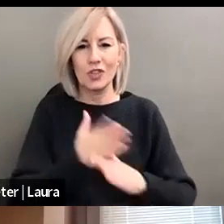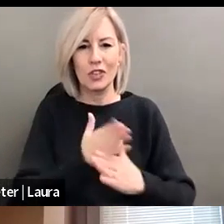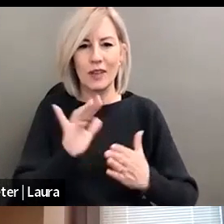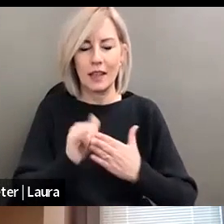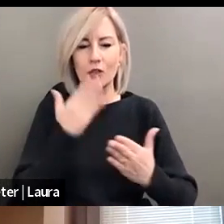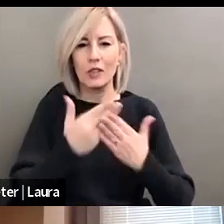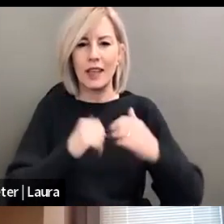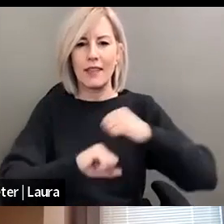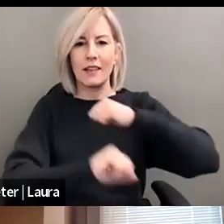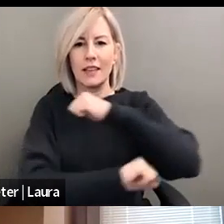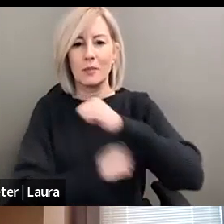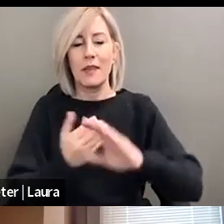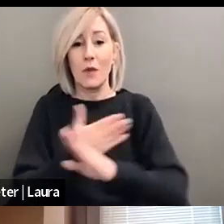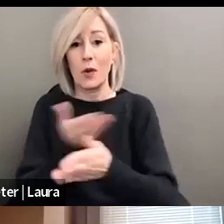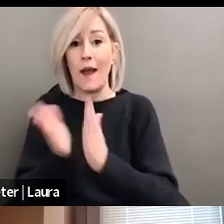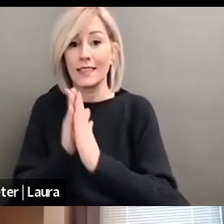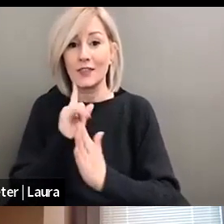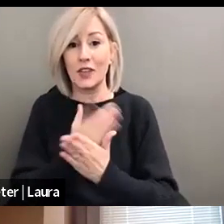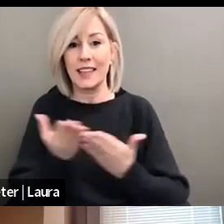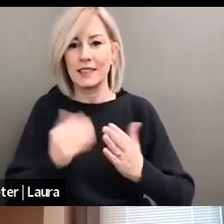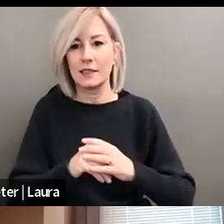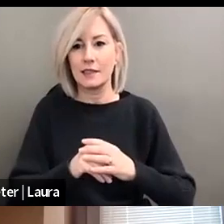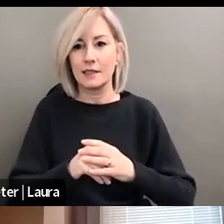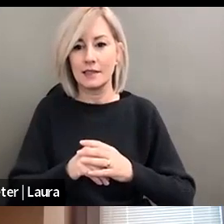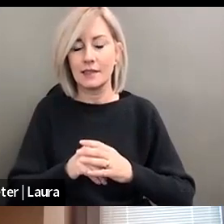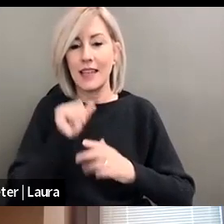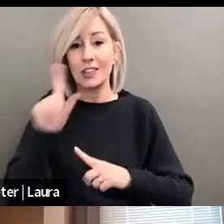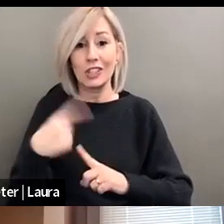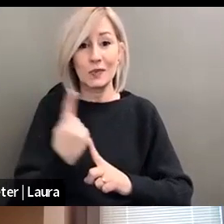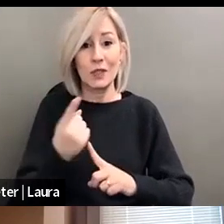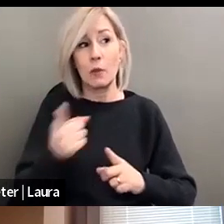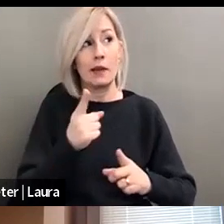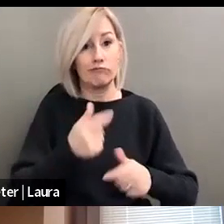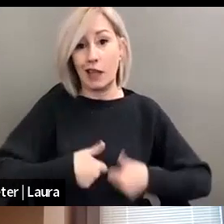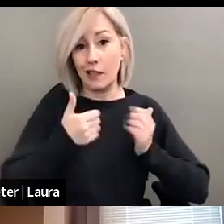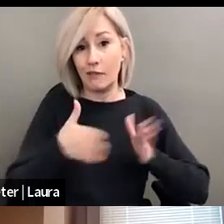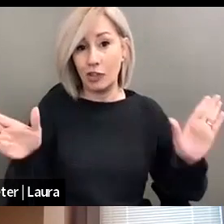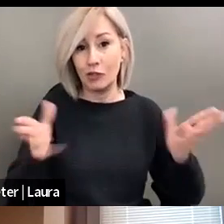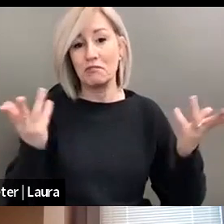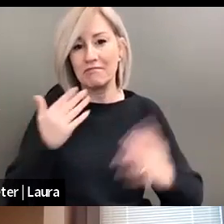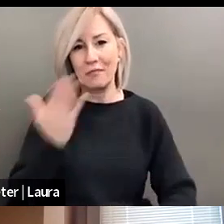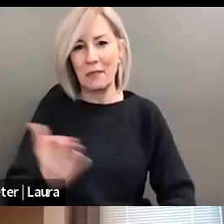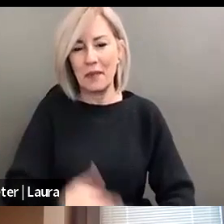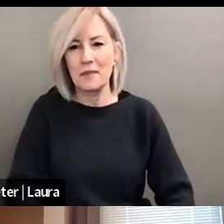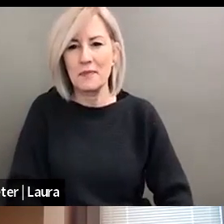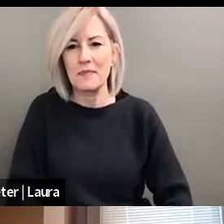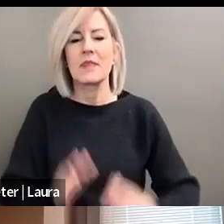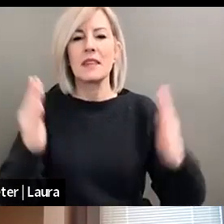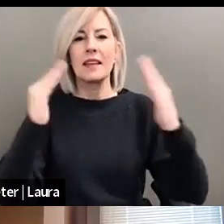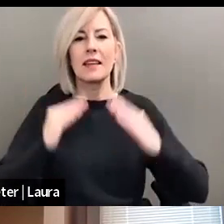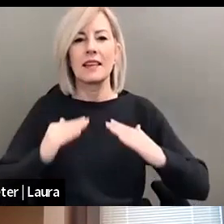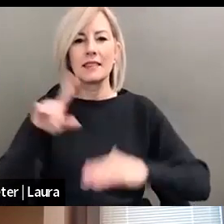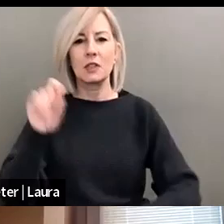you start asking for things. I think, not just with you, but, in life in general. So thank you. I think we'll move on to the next